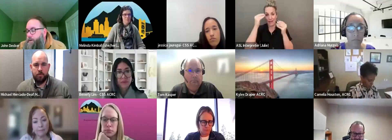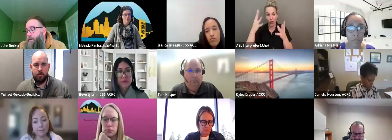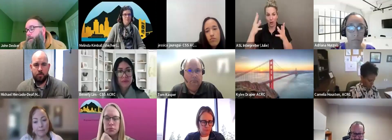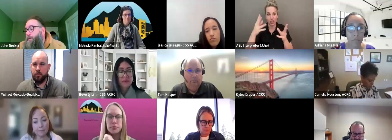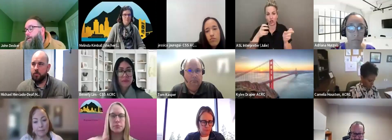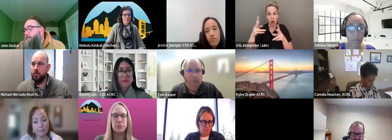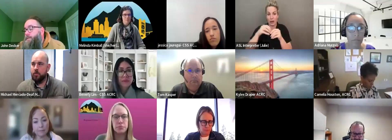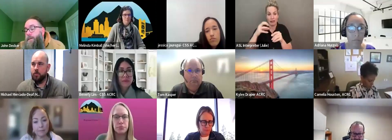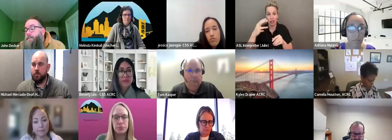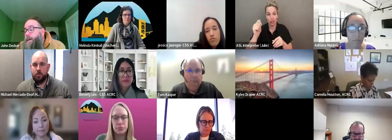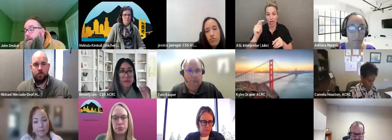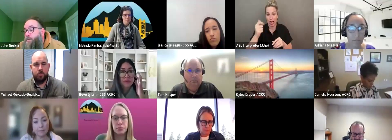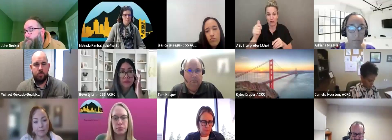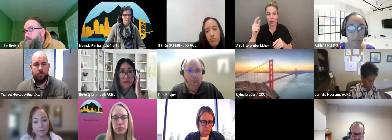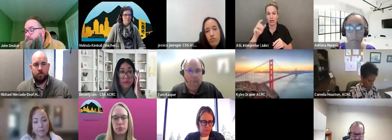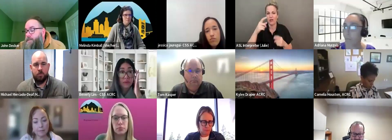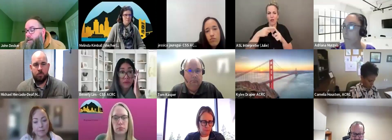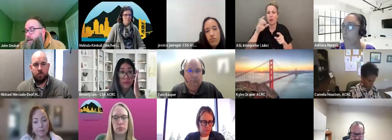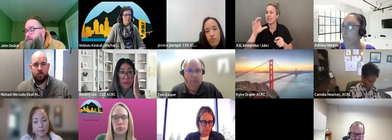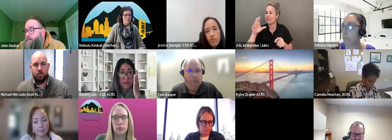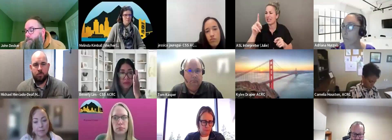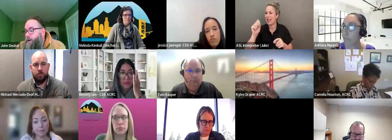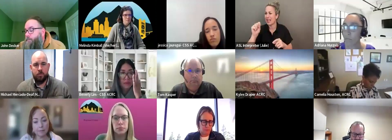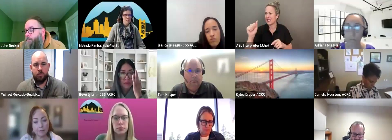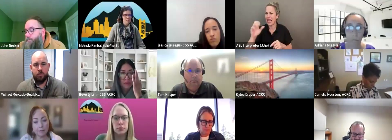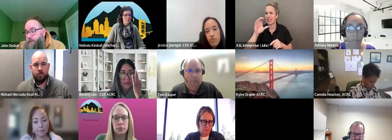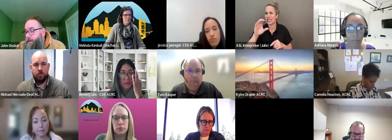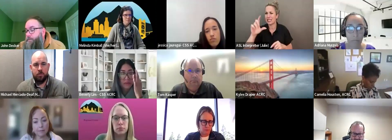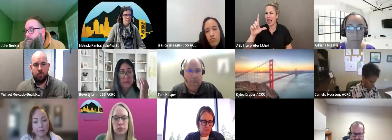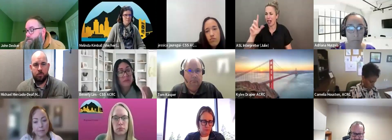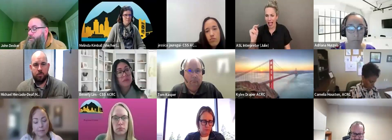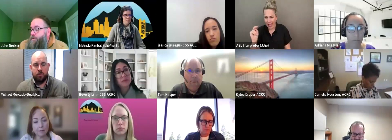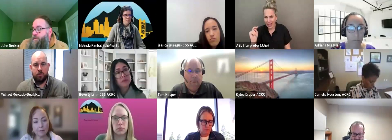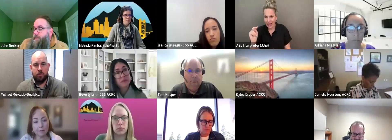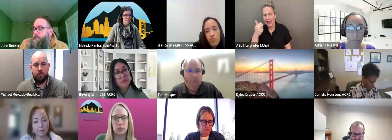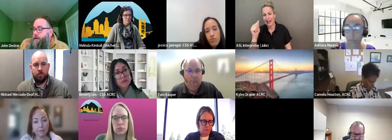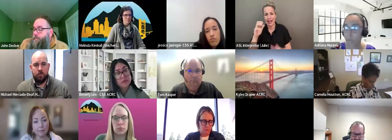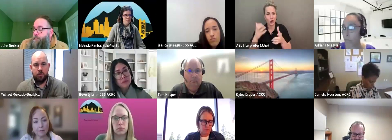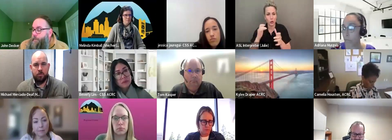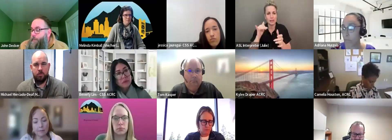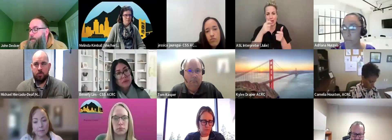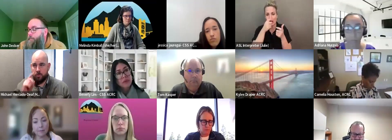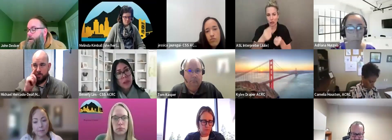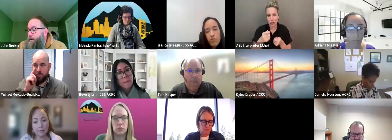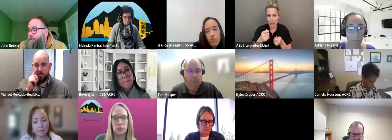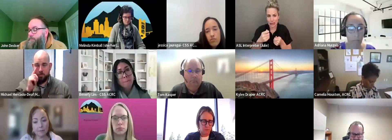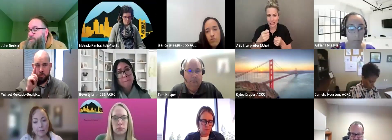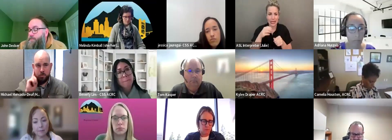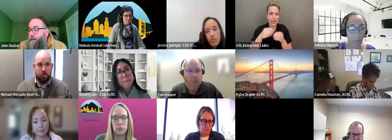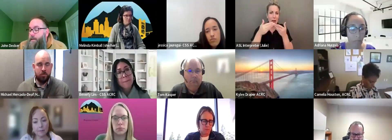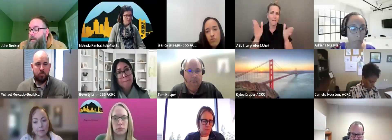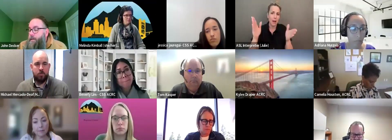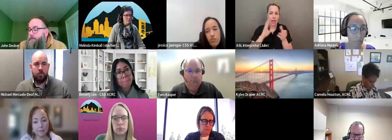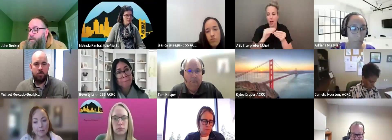anyone from CDSA or from CCLN or from any of the groups that are interested in public comment